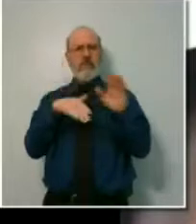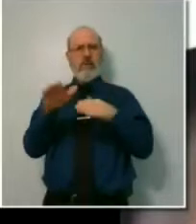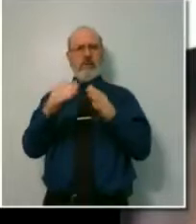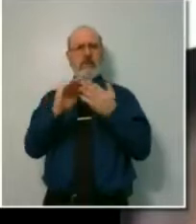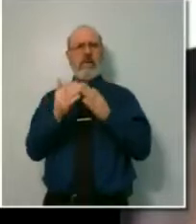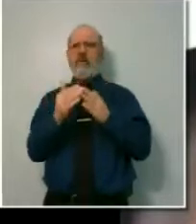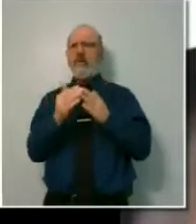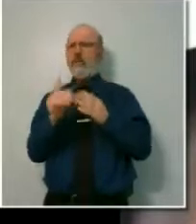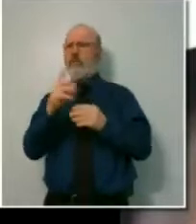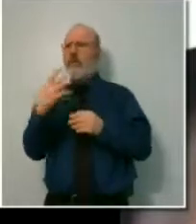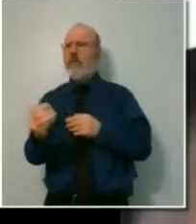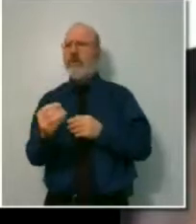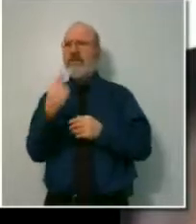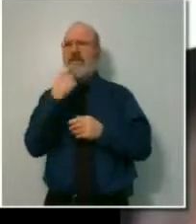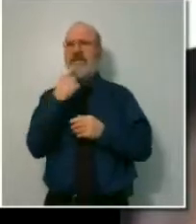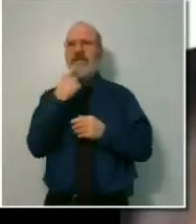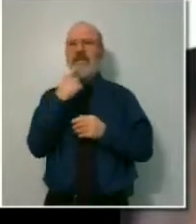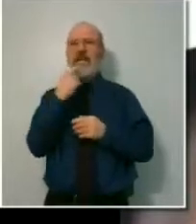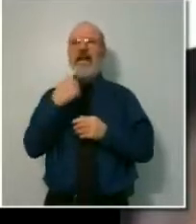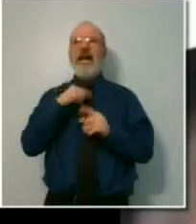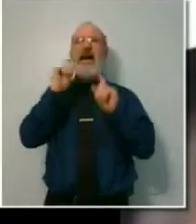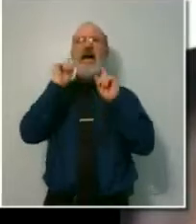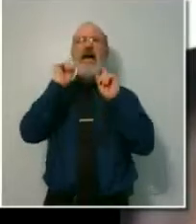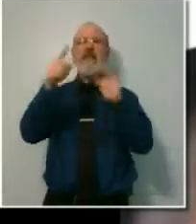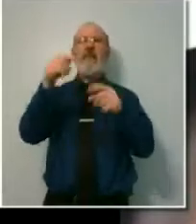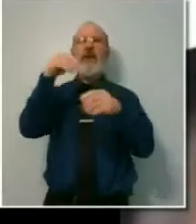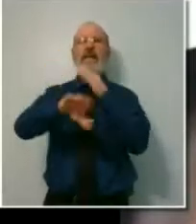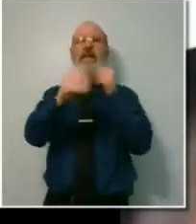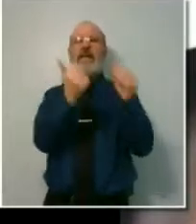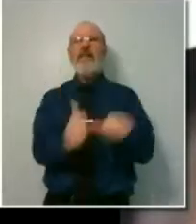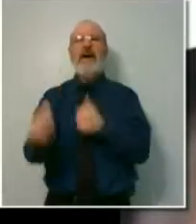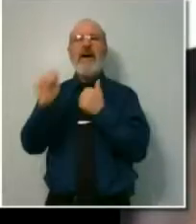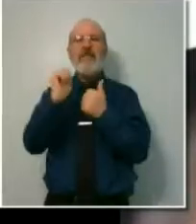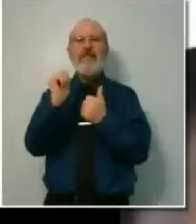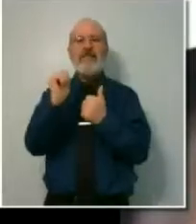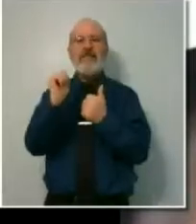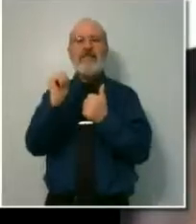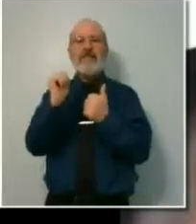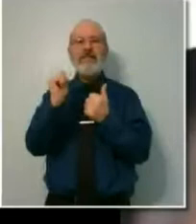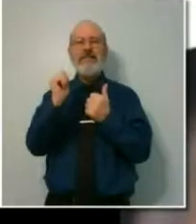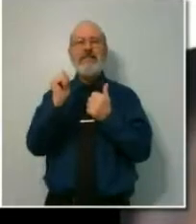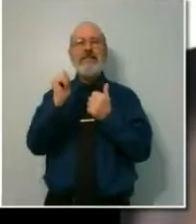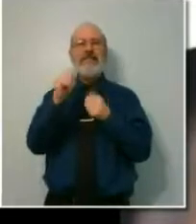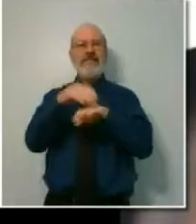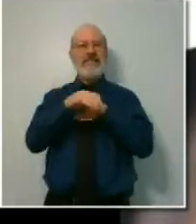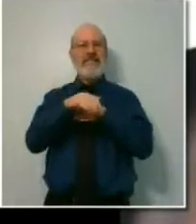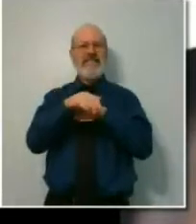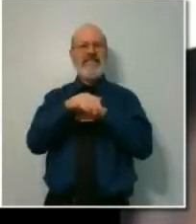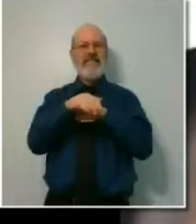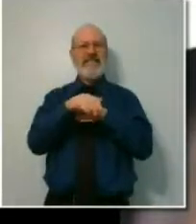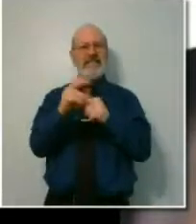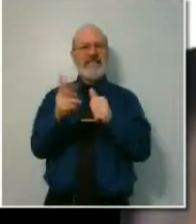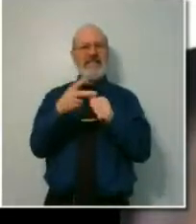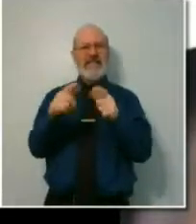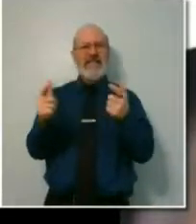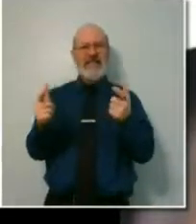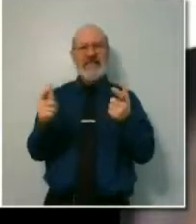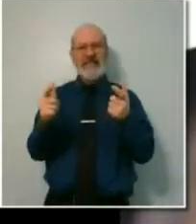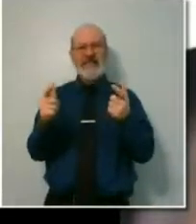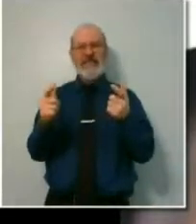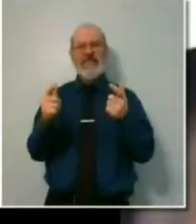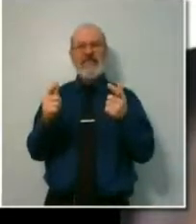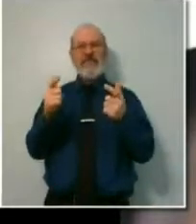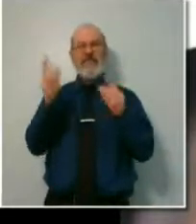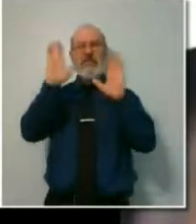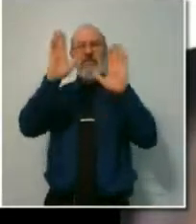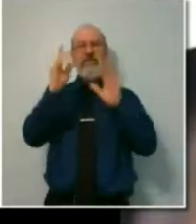going. He replies, "I'm going in the Baptist." His English is definitely his second language. What a testimony